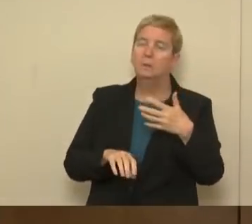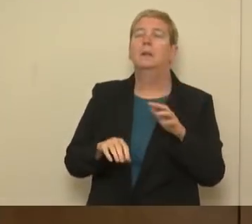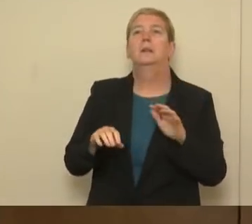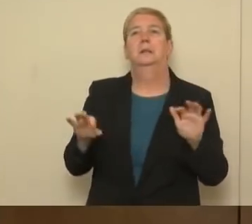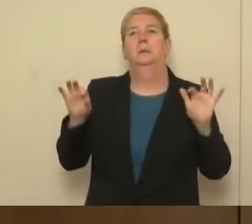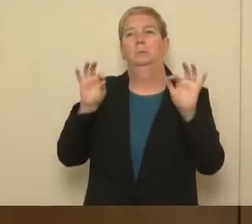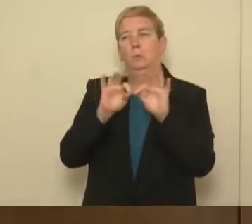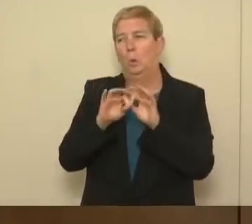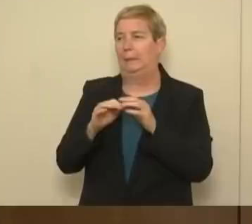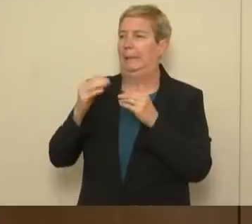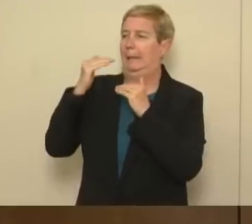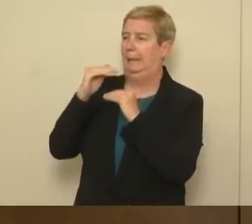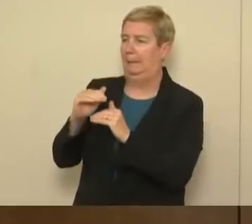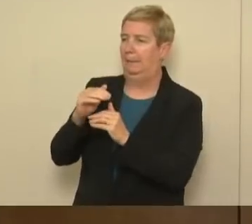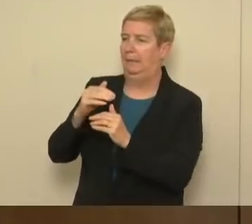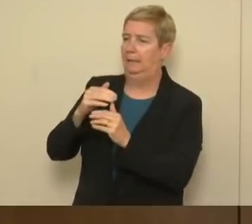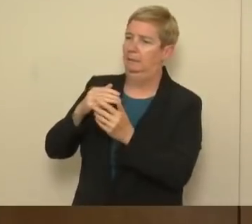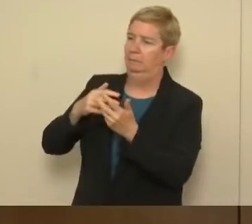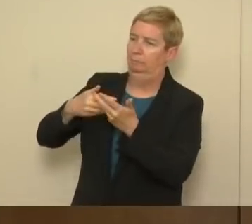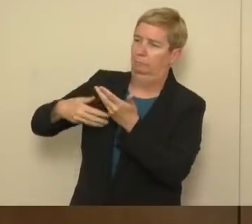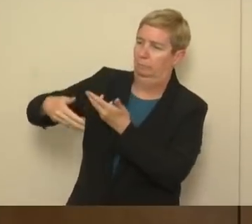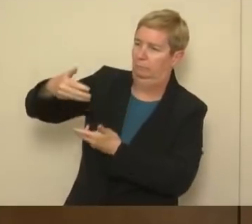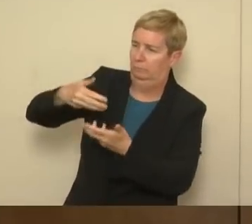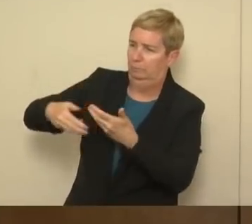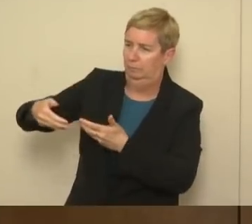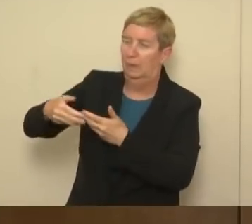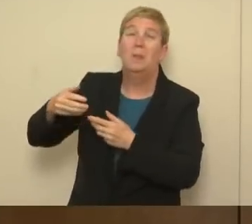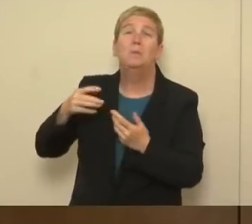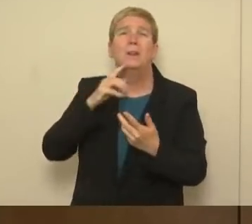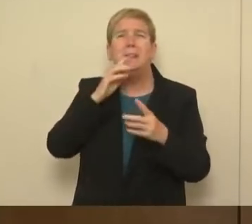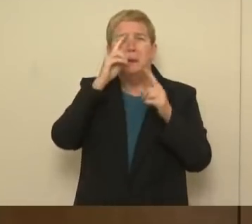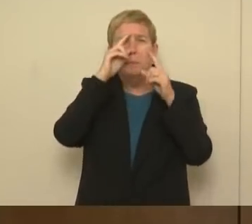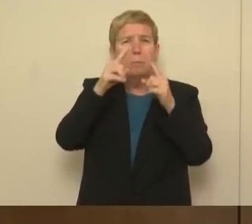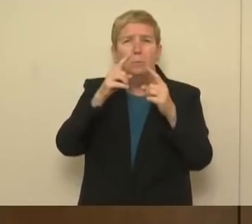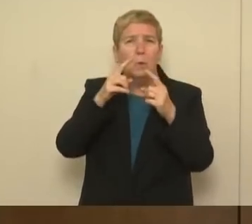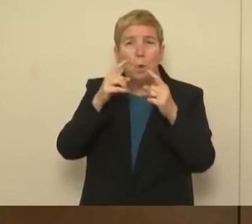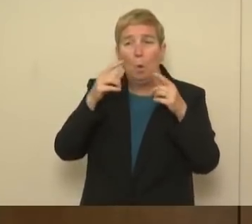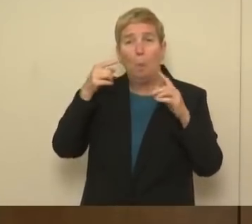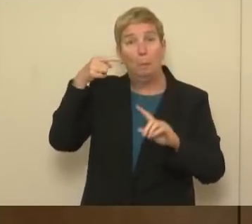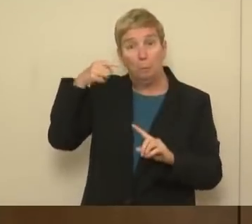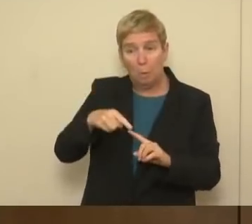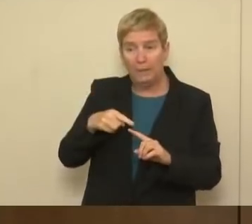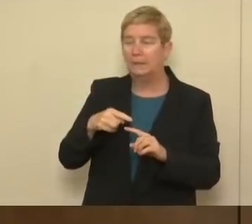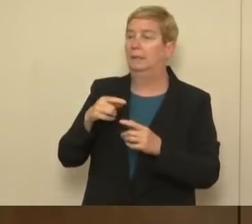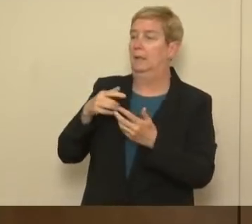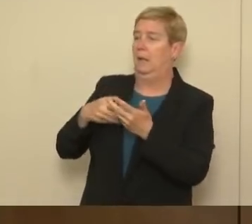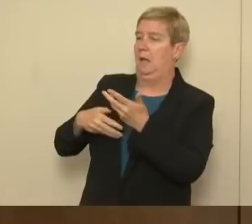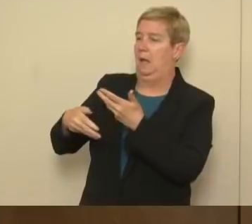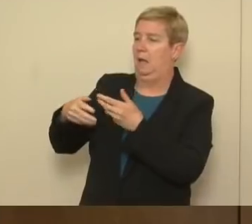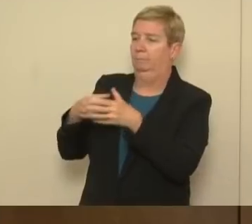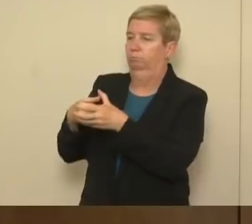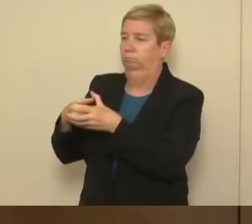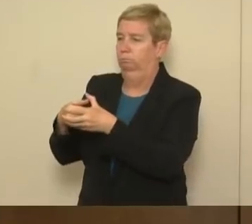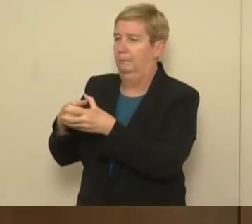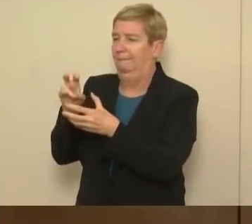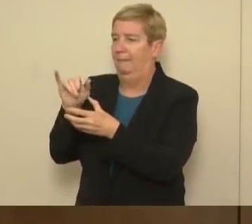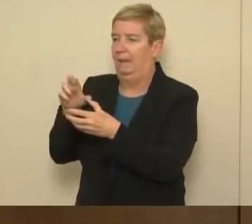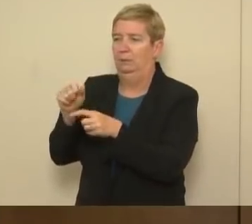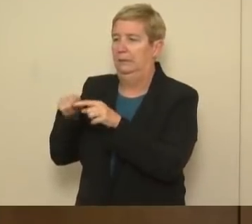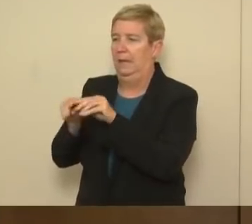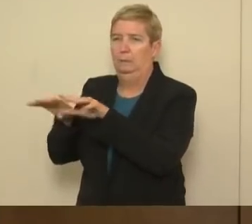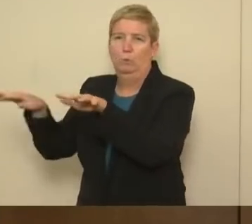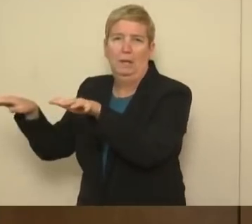your contacts with people, so we isolate the virus. That's the whole reason that we have to do all the other public health measures. So